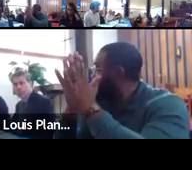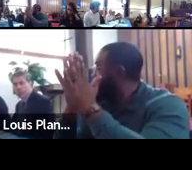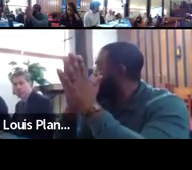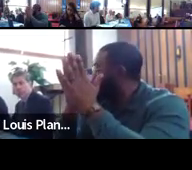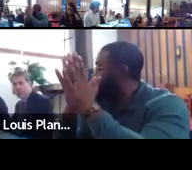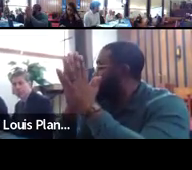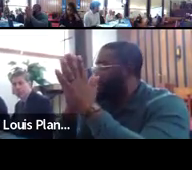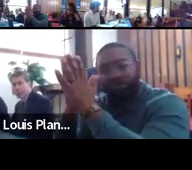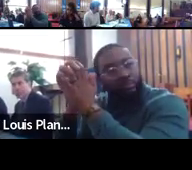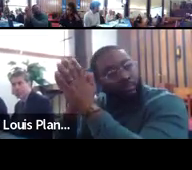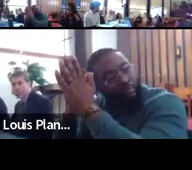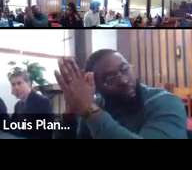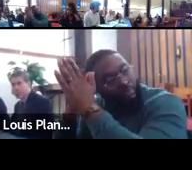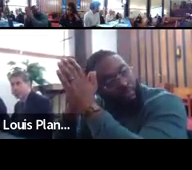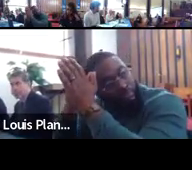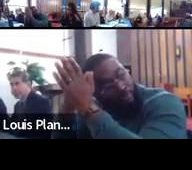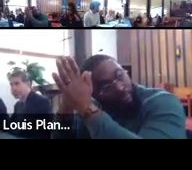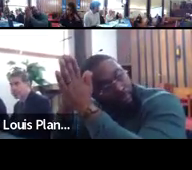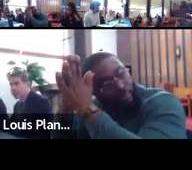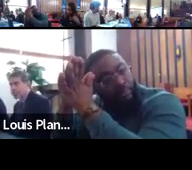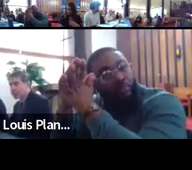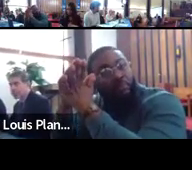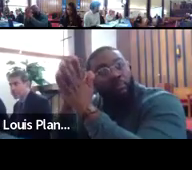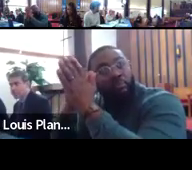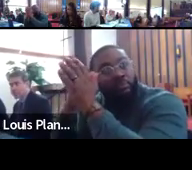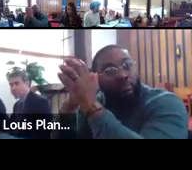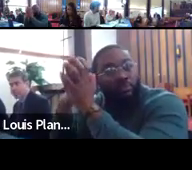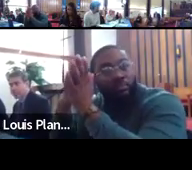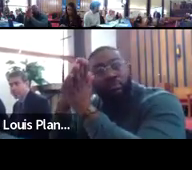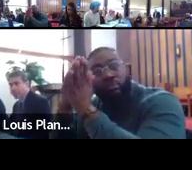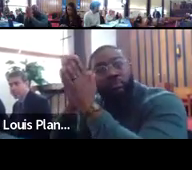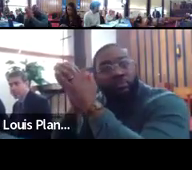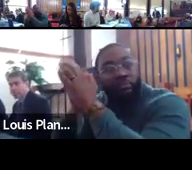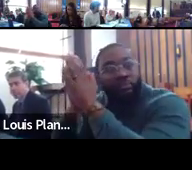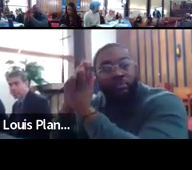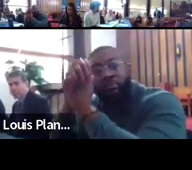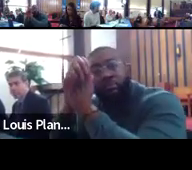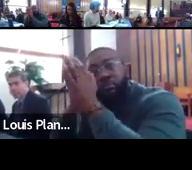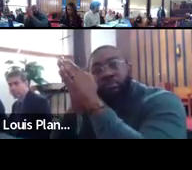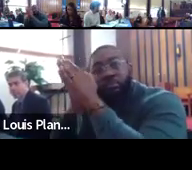or consultant could touch on the structure of the implementation committee, what that looks like.